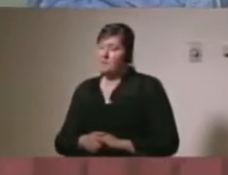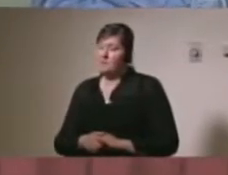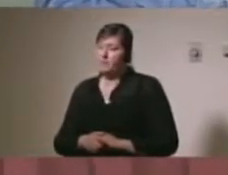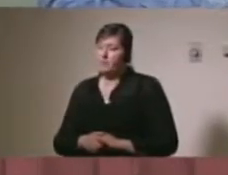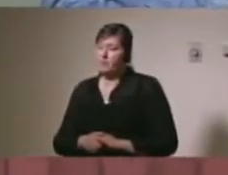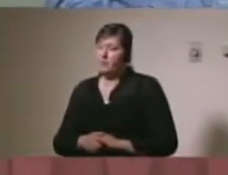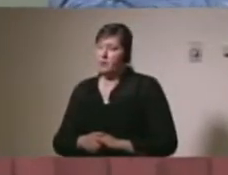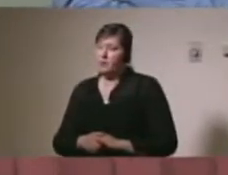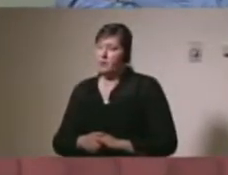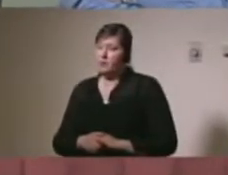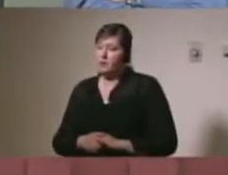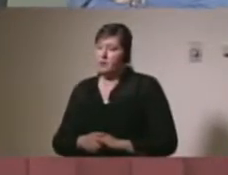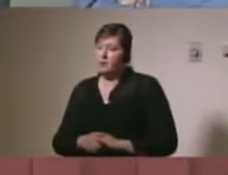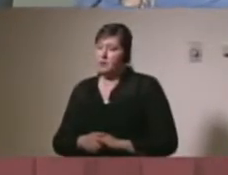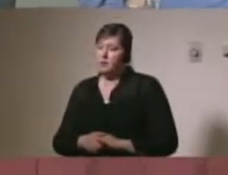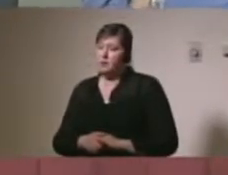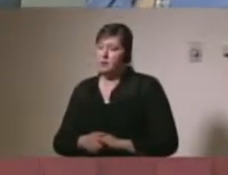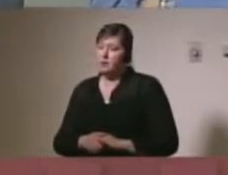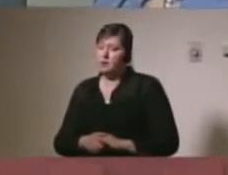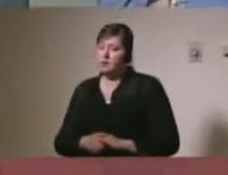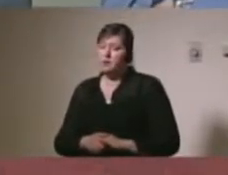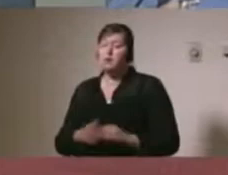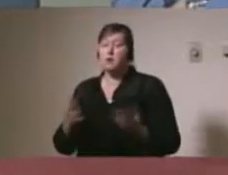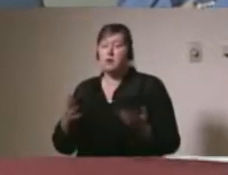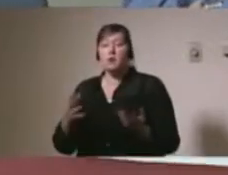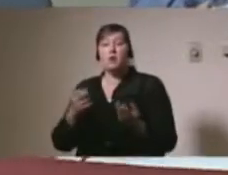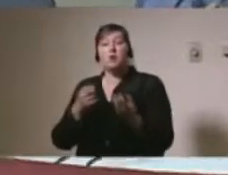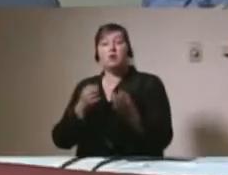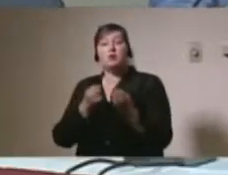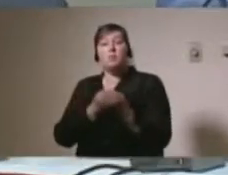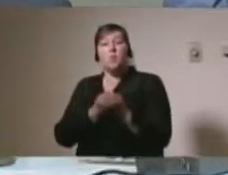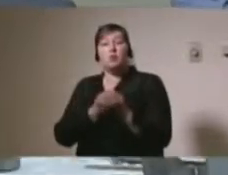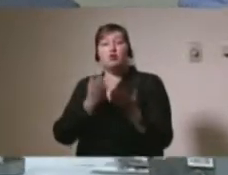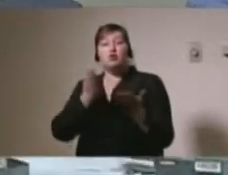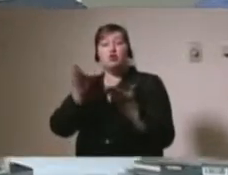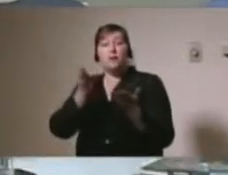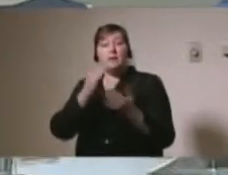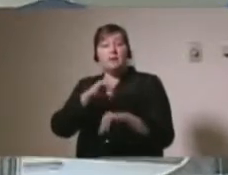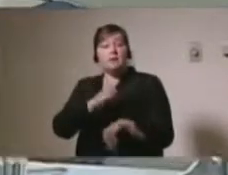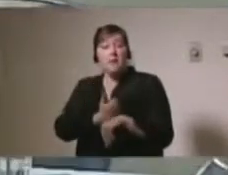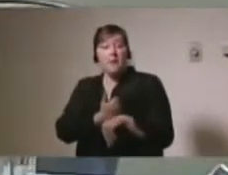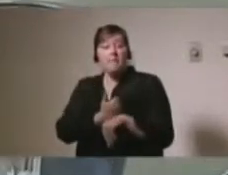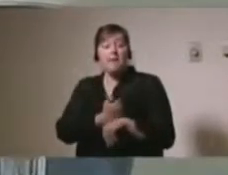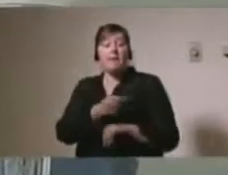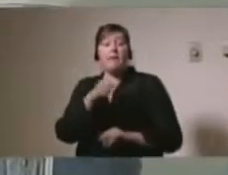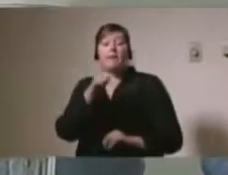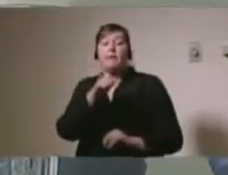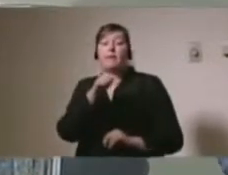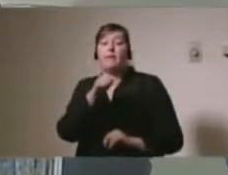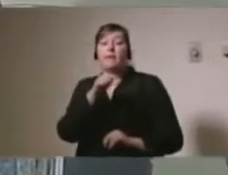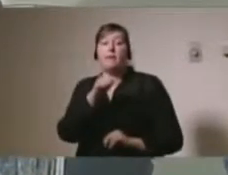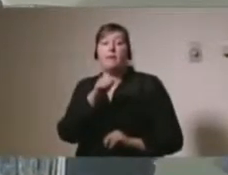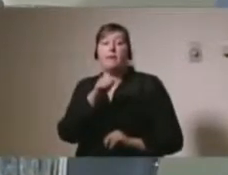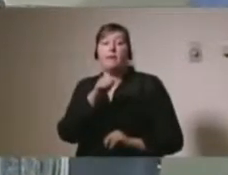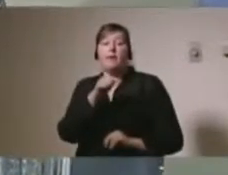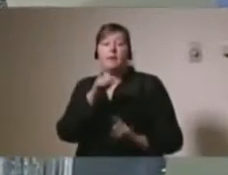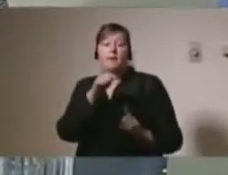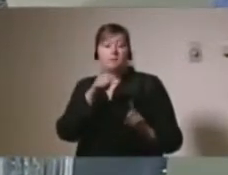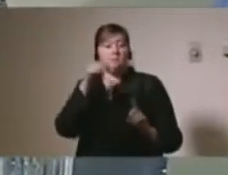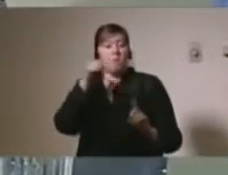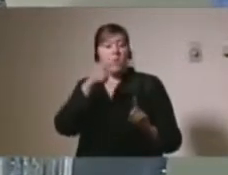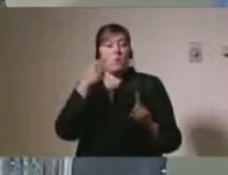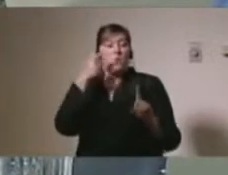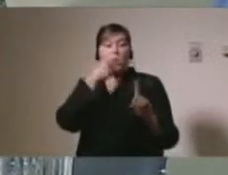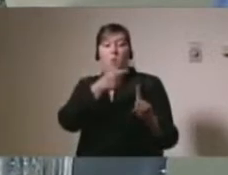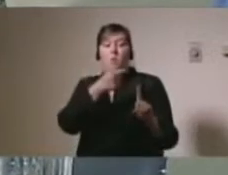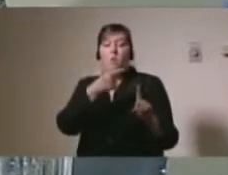Sorry. Concerning the support services that were created, it was really to put people in touch with the relevant services.